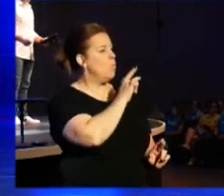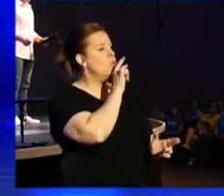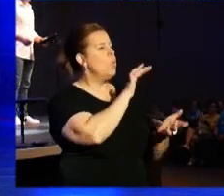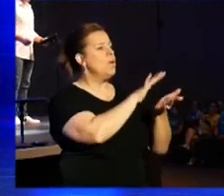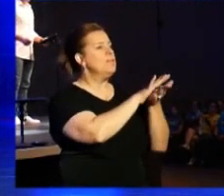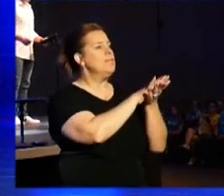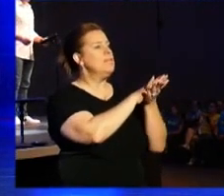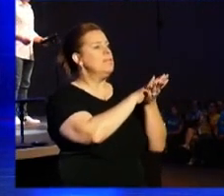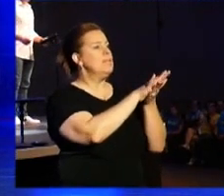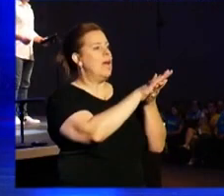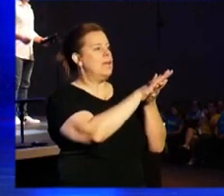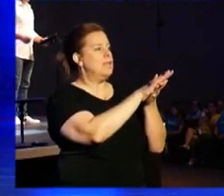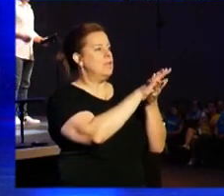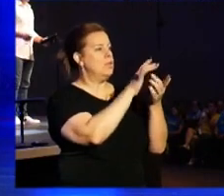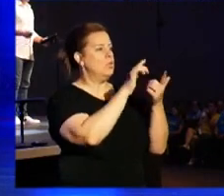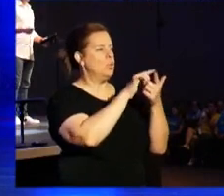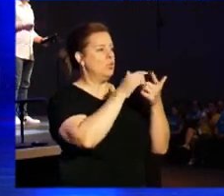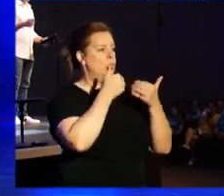me."